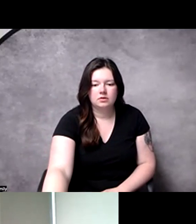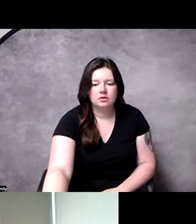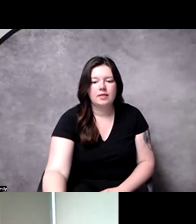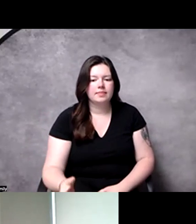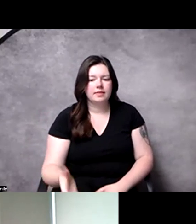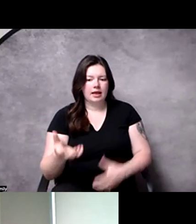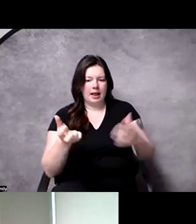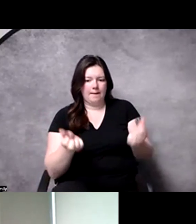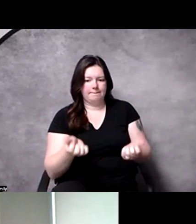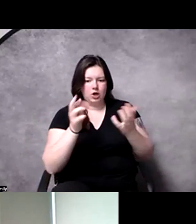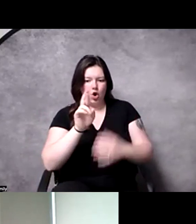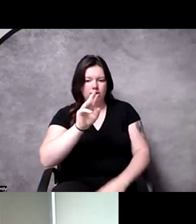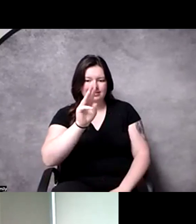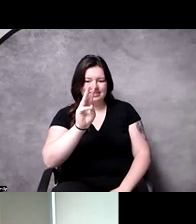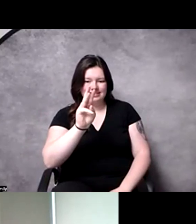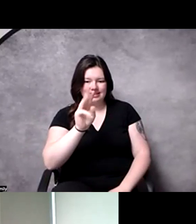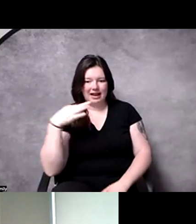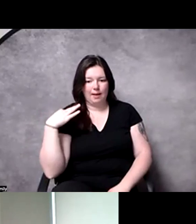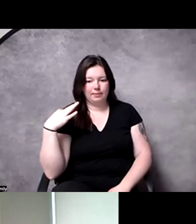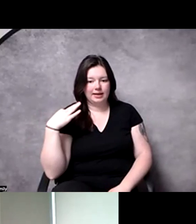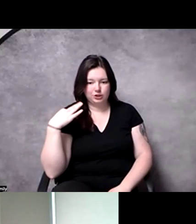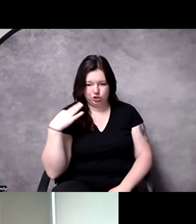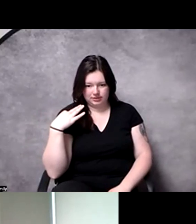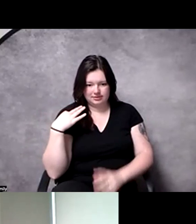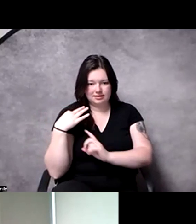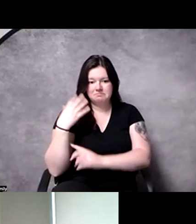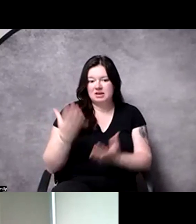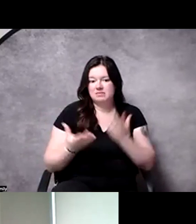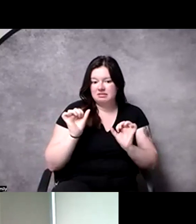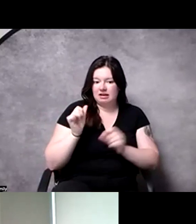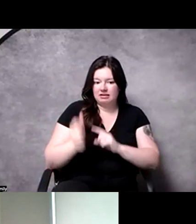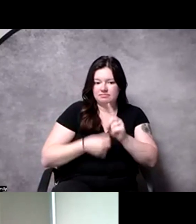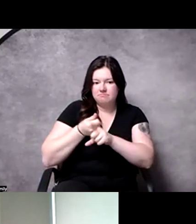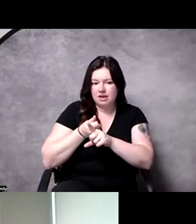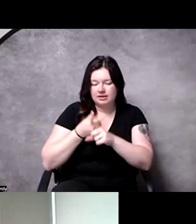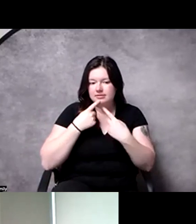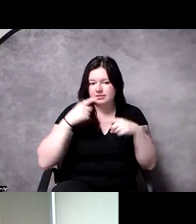R16 applications might impact success rates for the program.